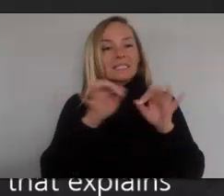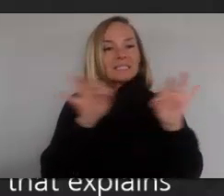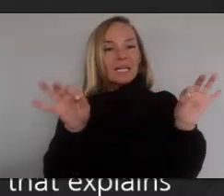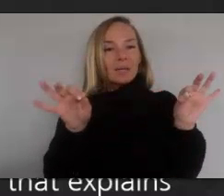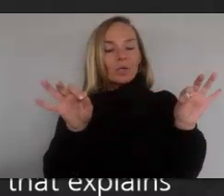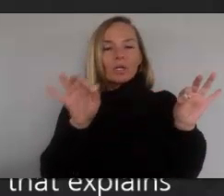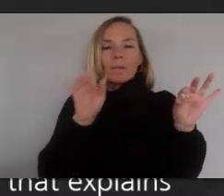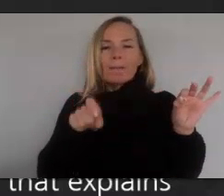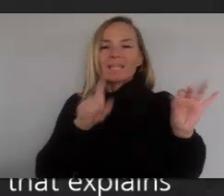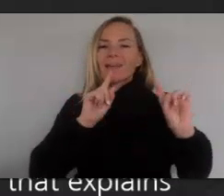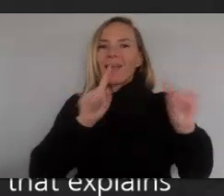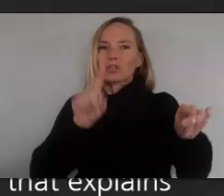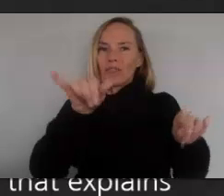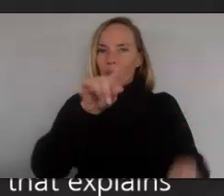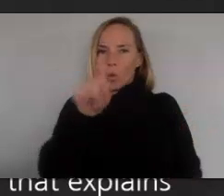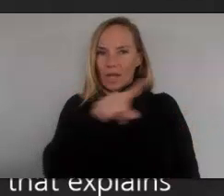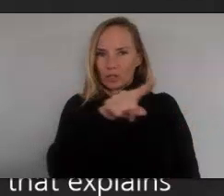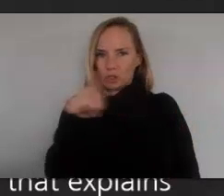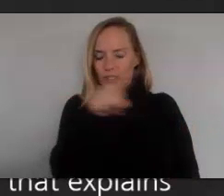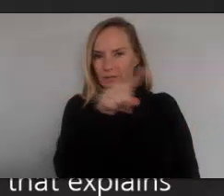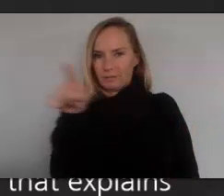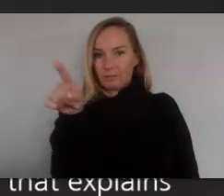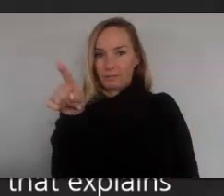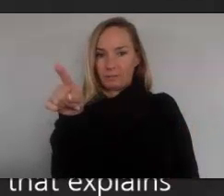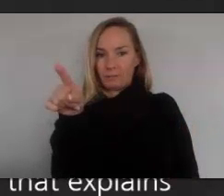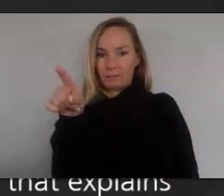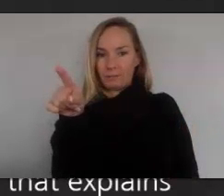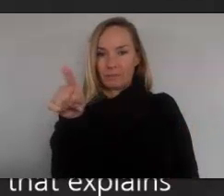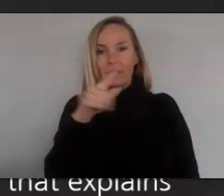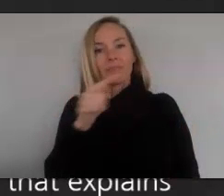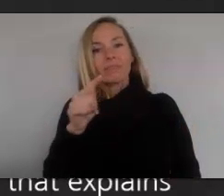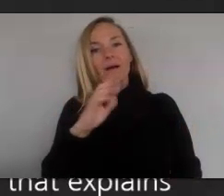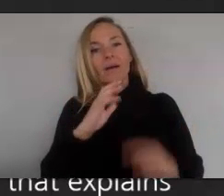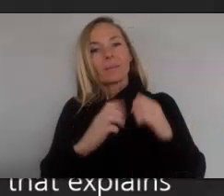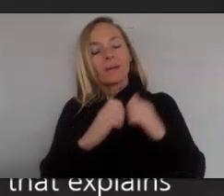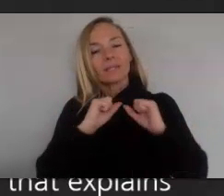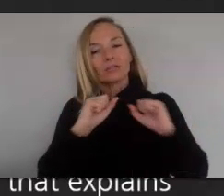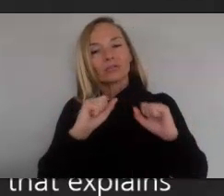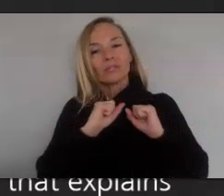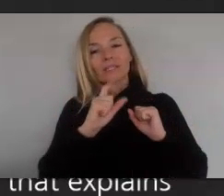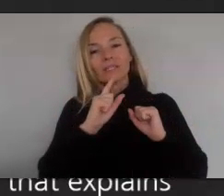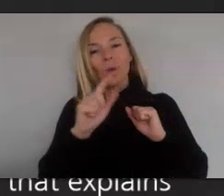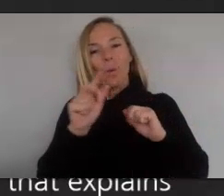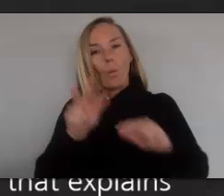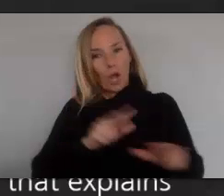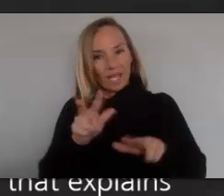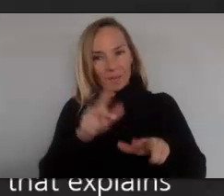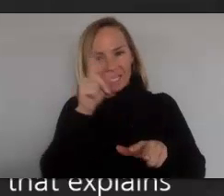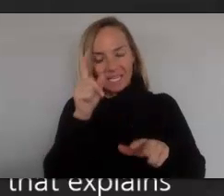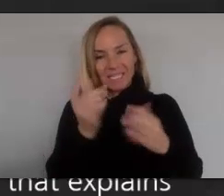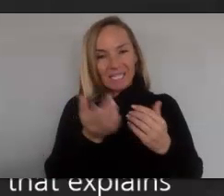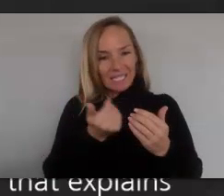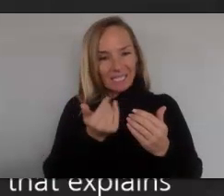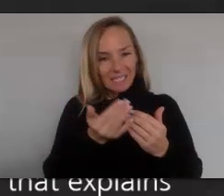answers the question in the prompt. For example, The best exercise is walking because